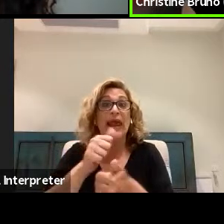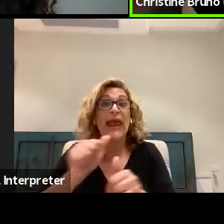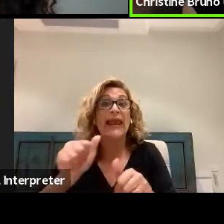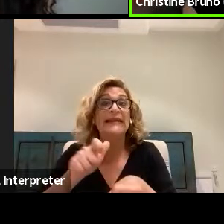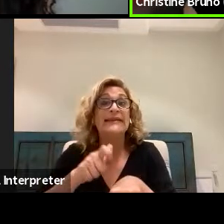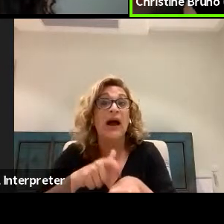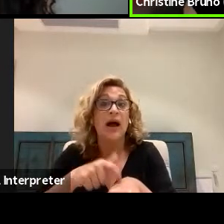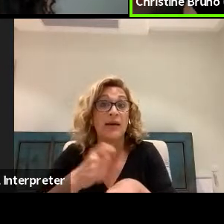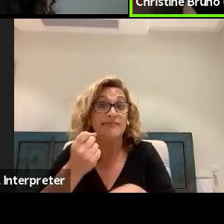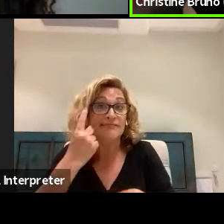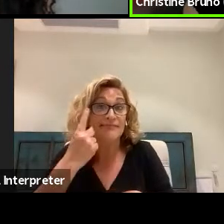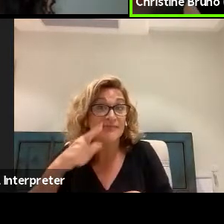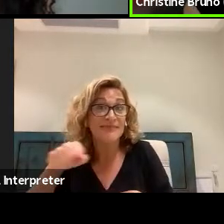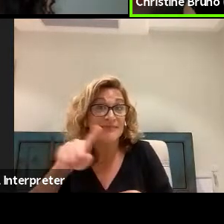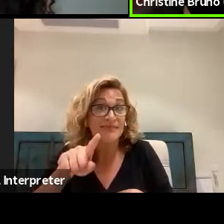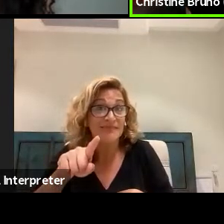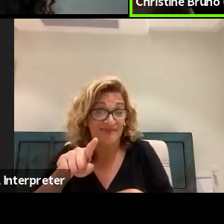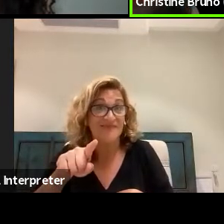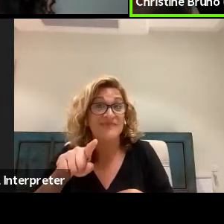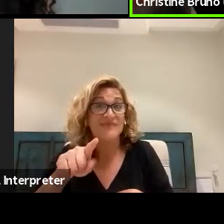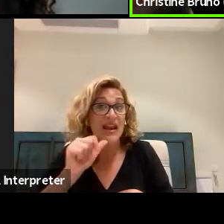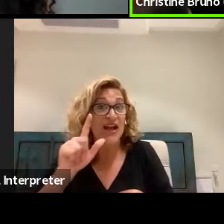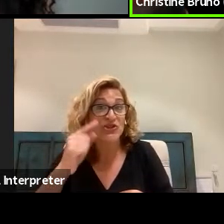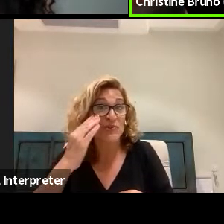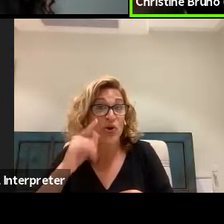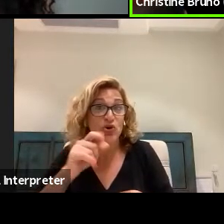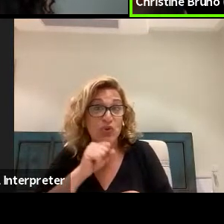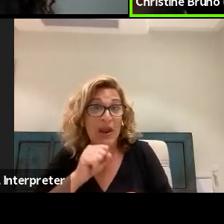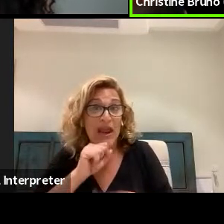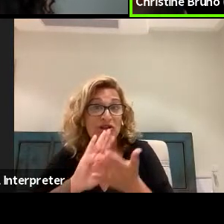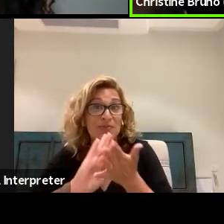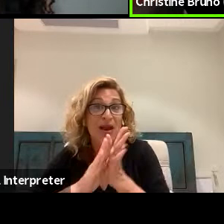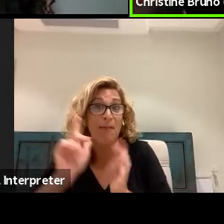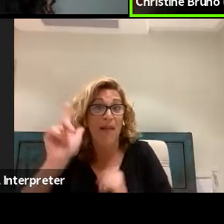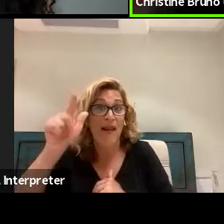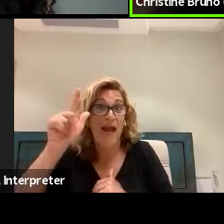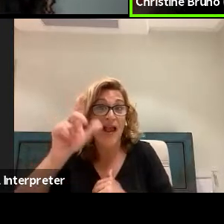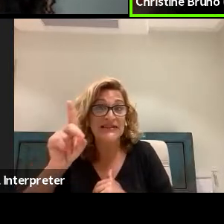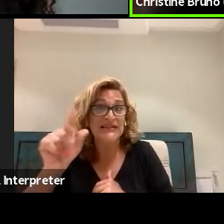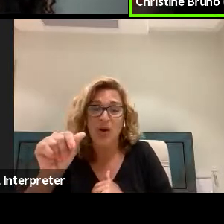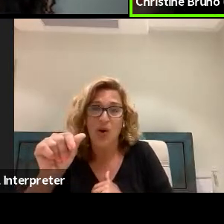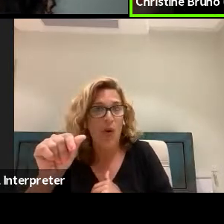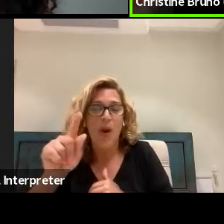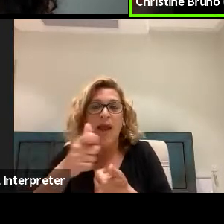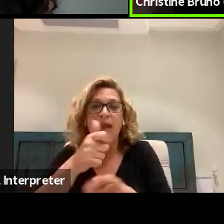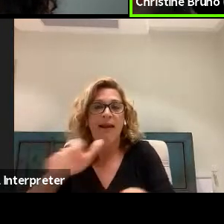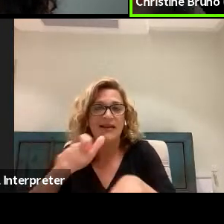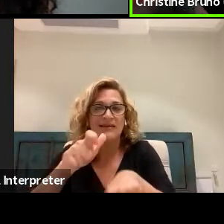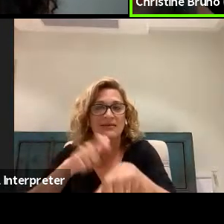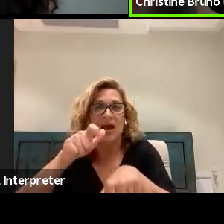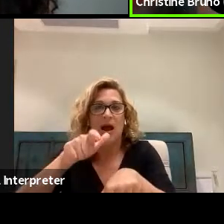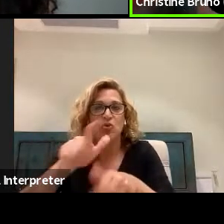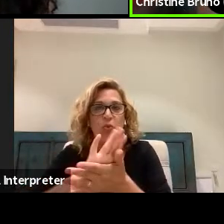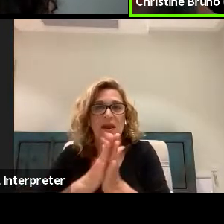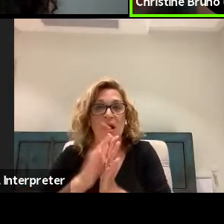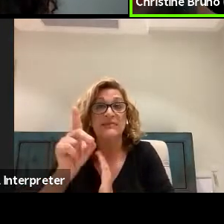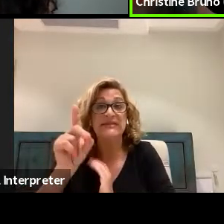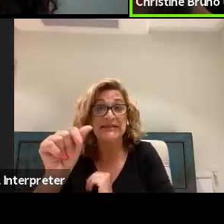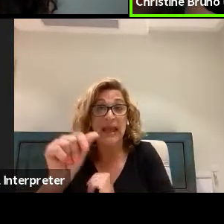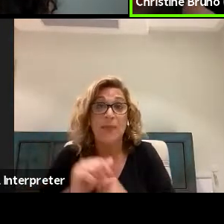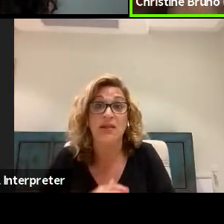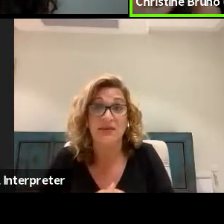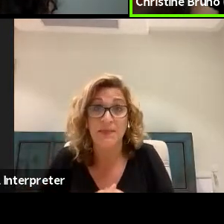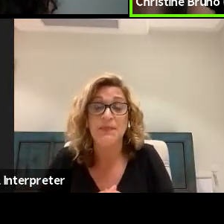So you know, and I say that obviously it has its shock value. It's sort of that